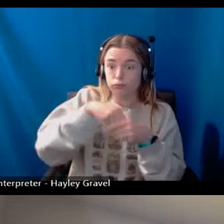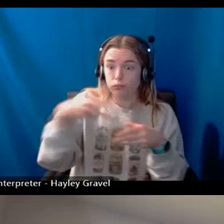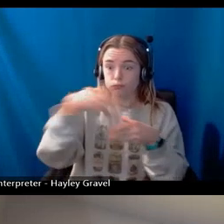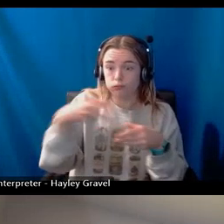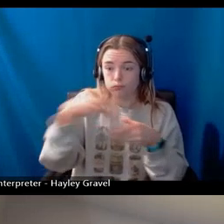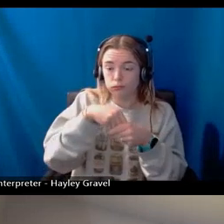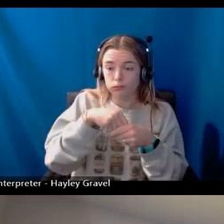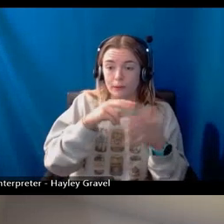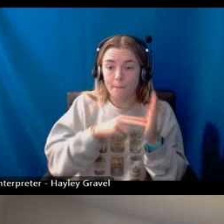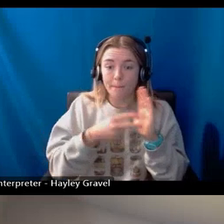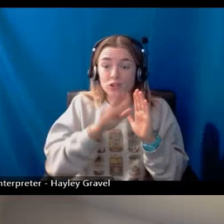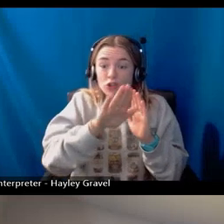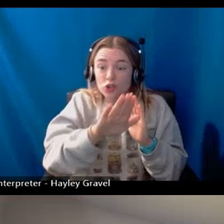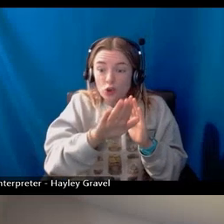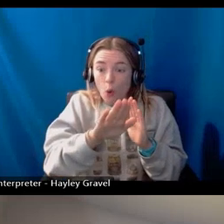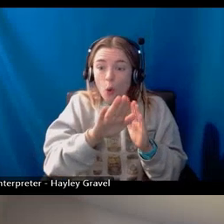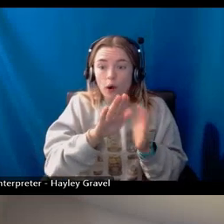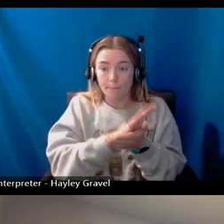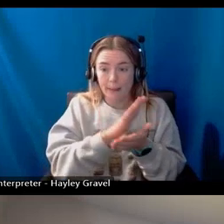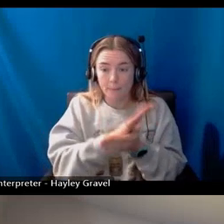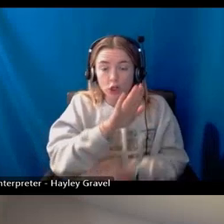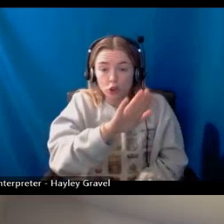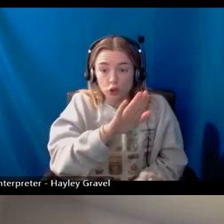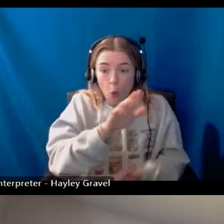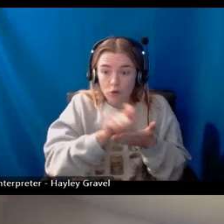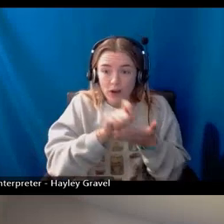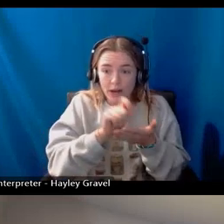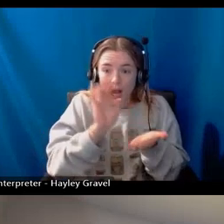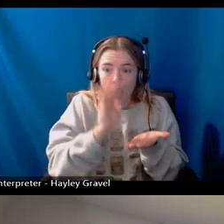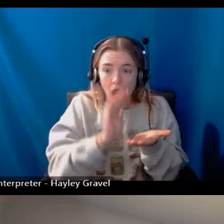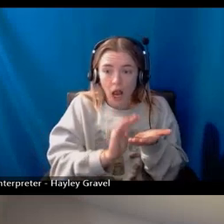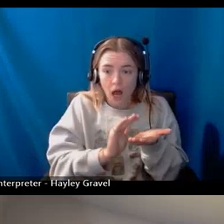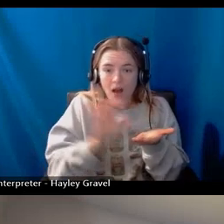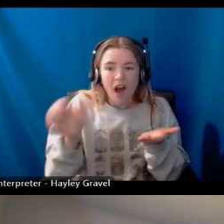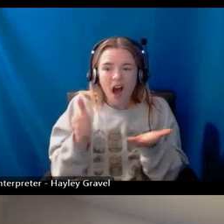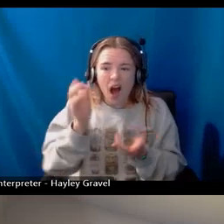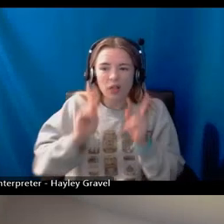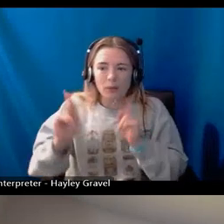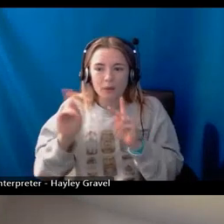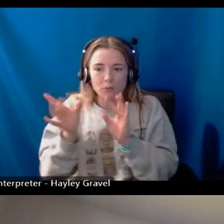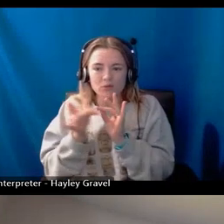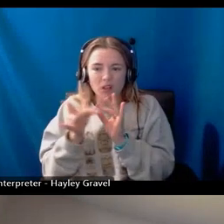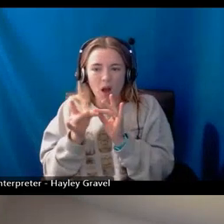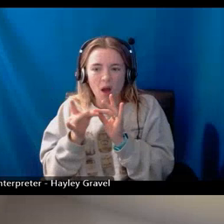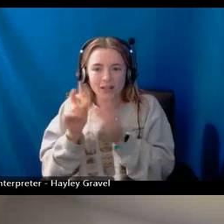I don't want all of your sources to be your paper. That makes sense.